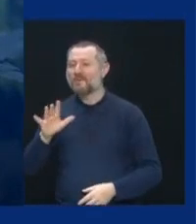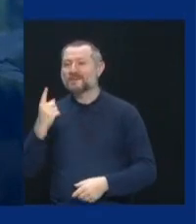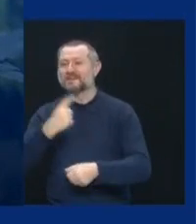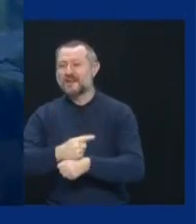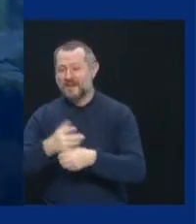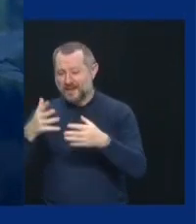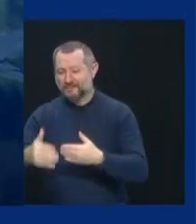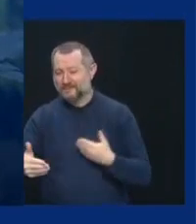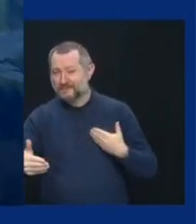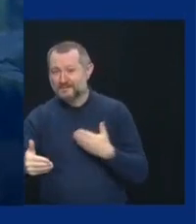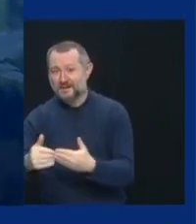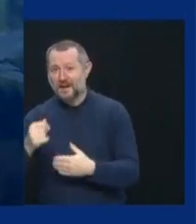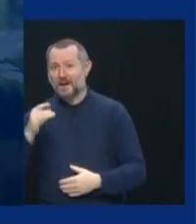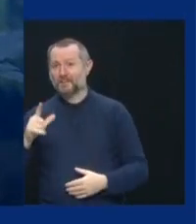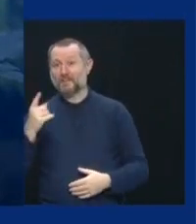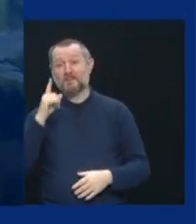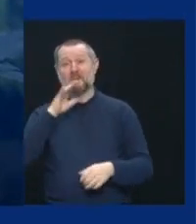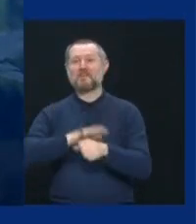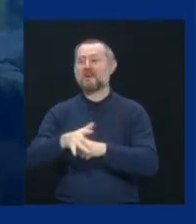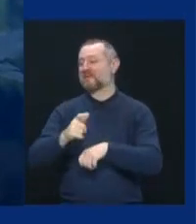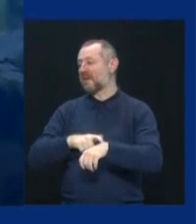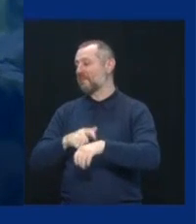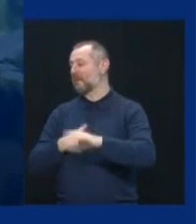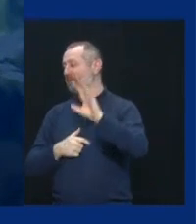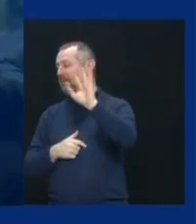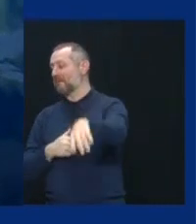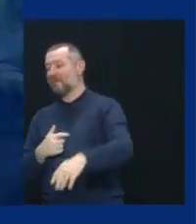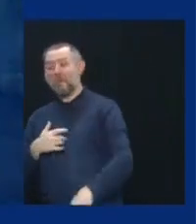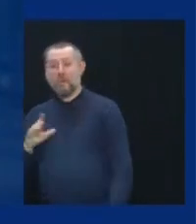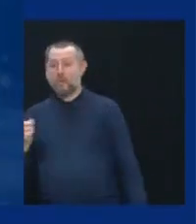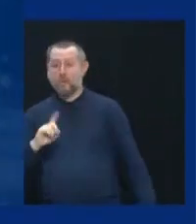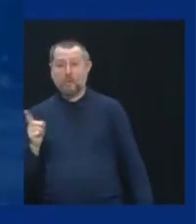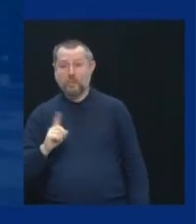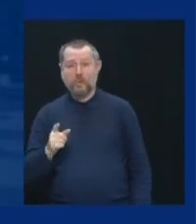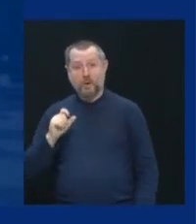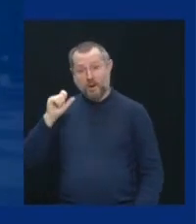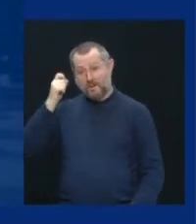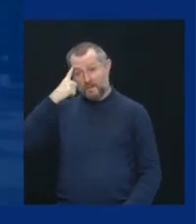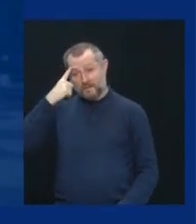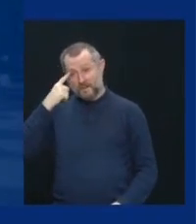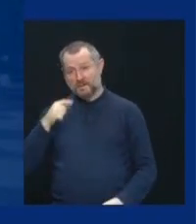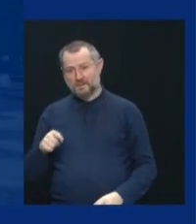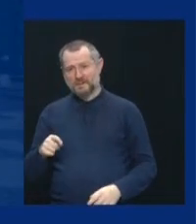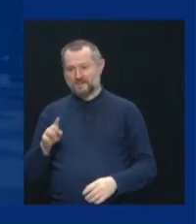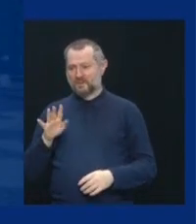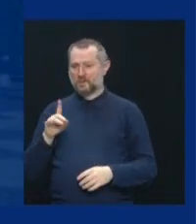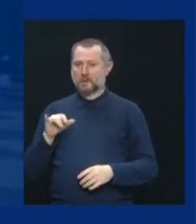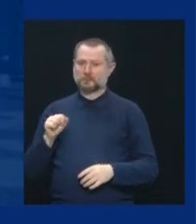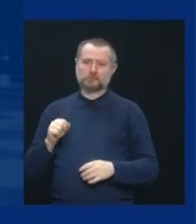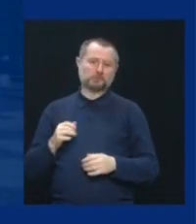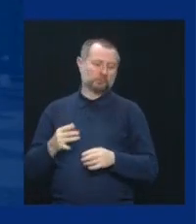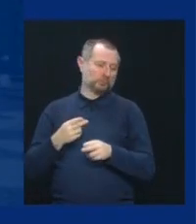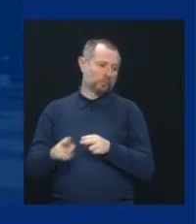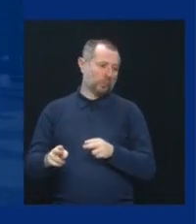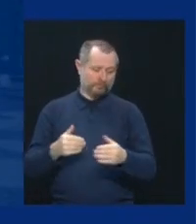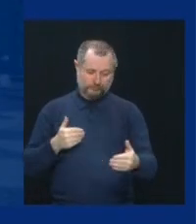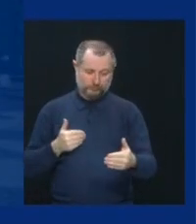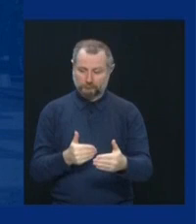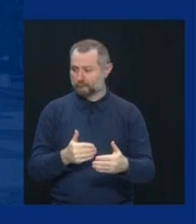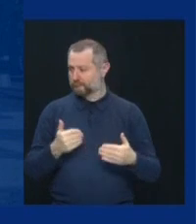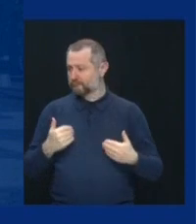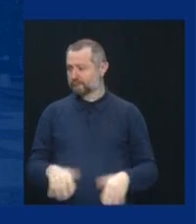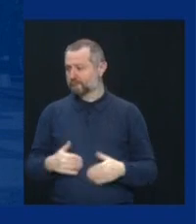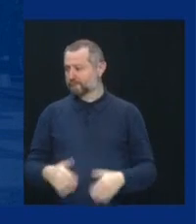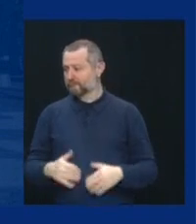sounds like a long period of time. In government, 45 days is a blink of an eye. On